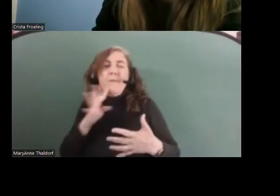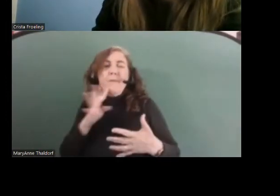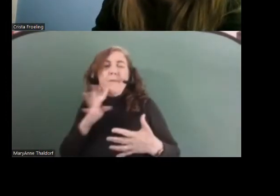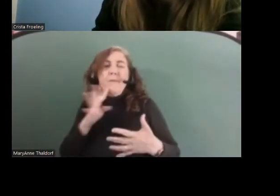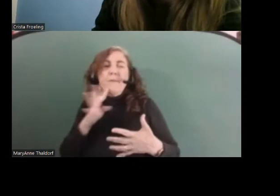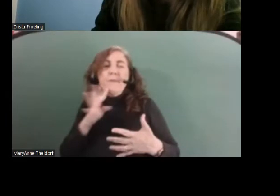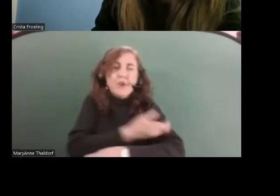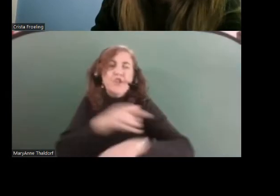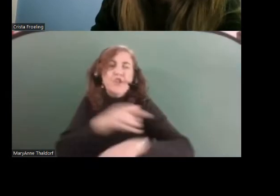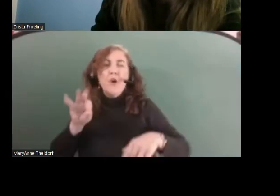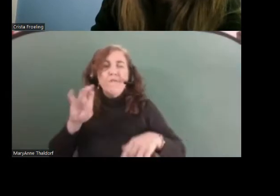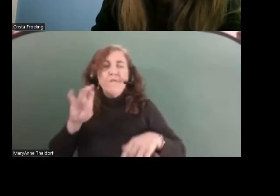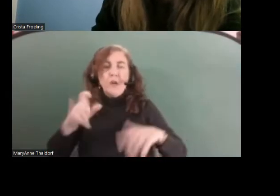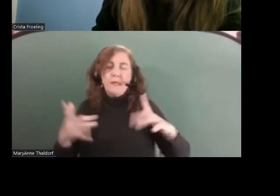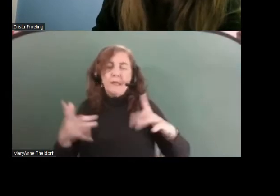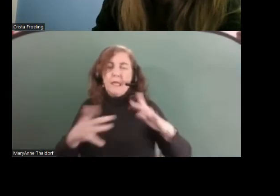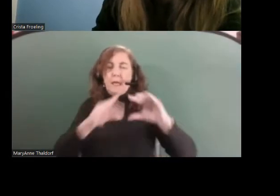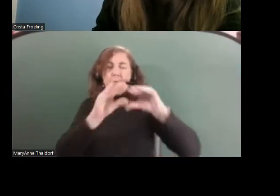bounds.